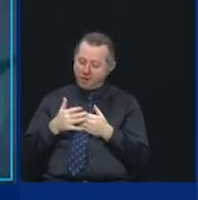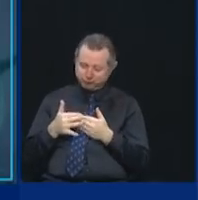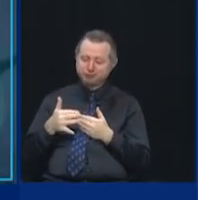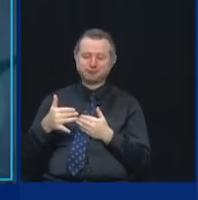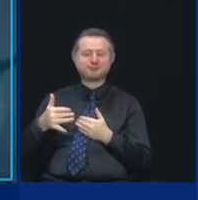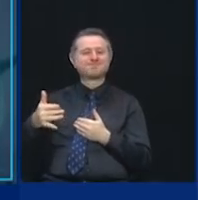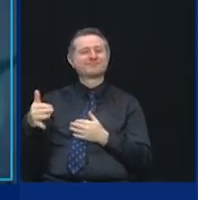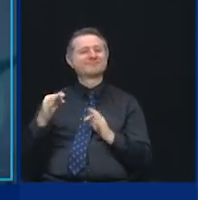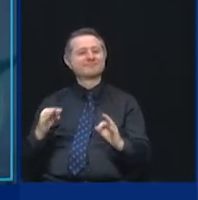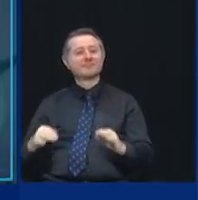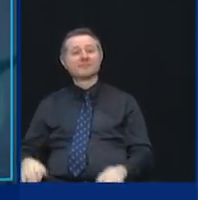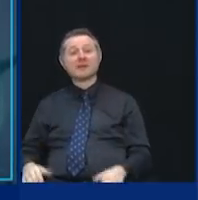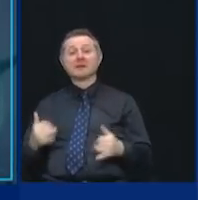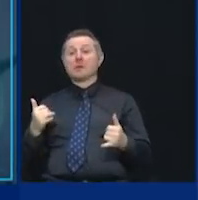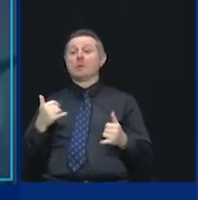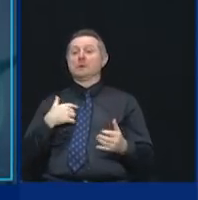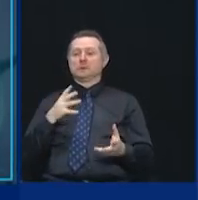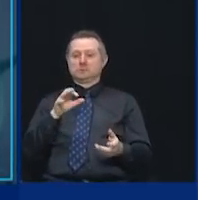to